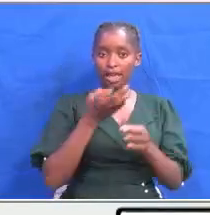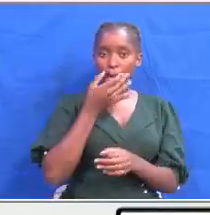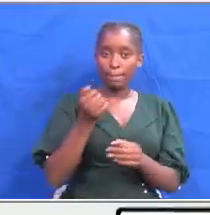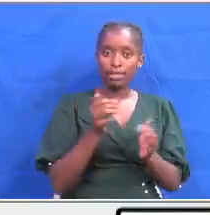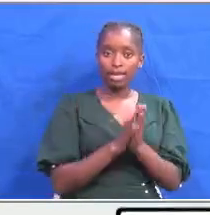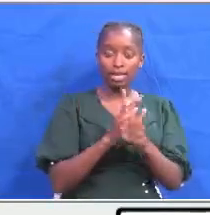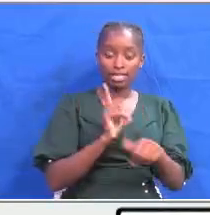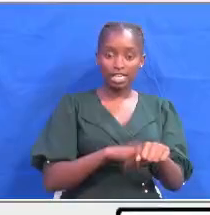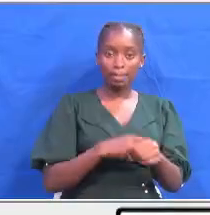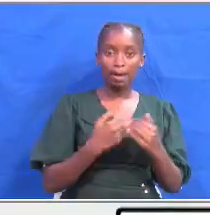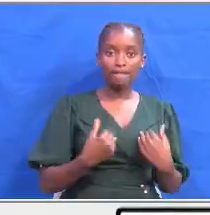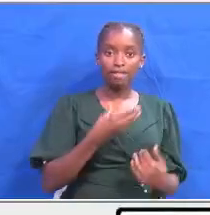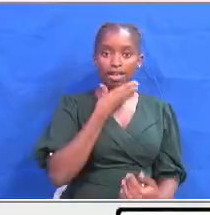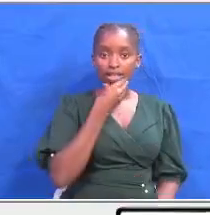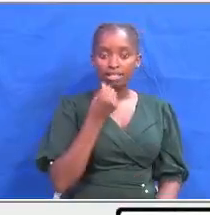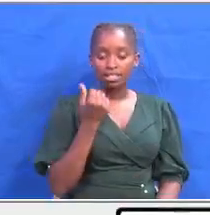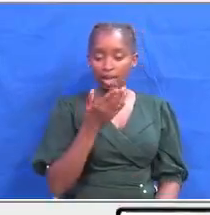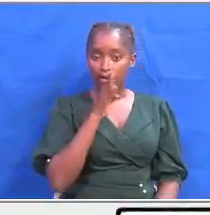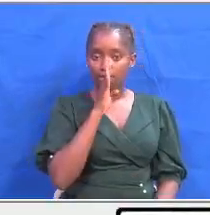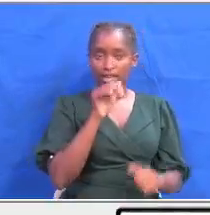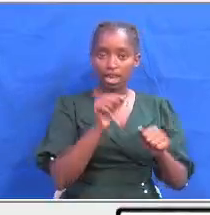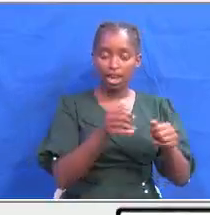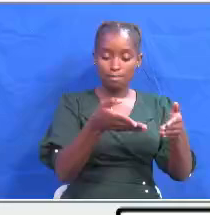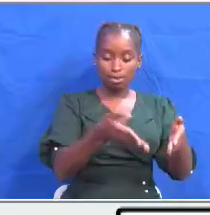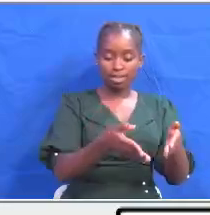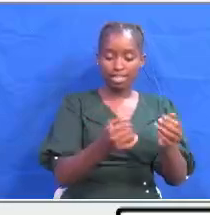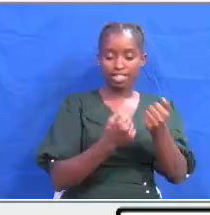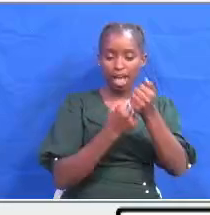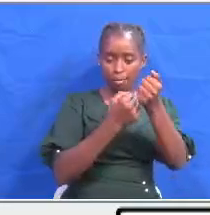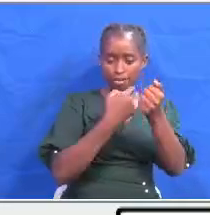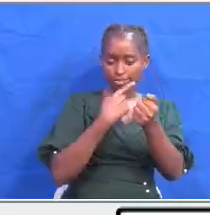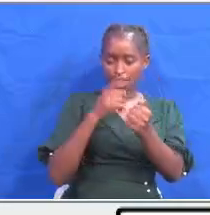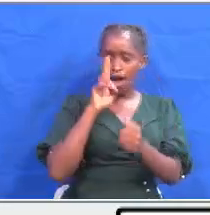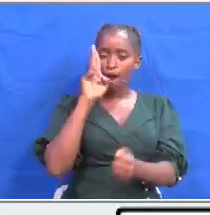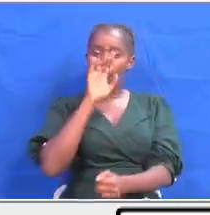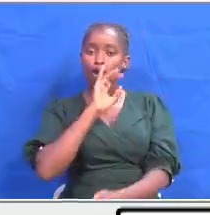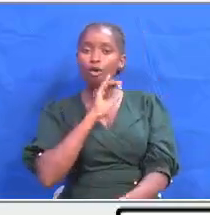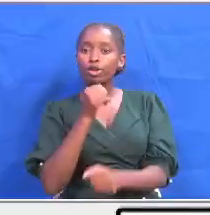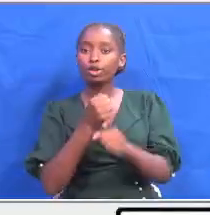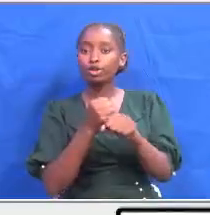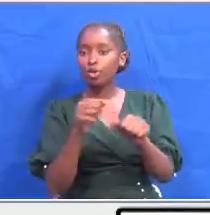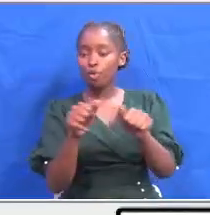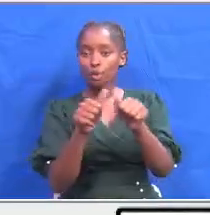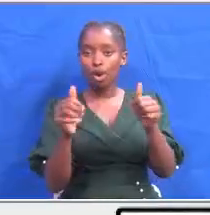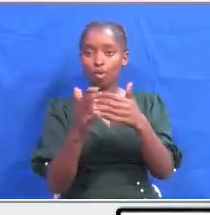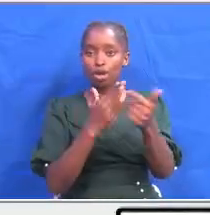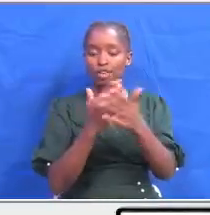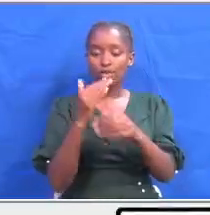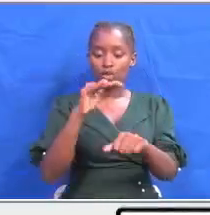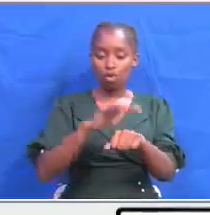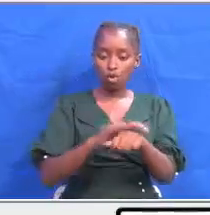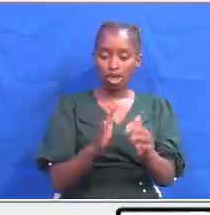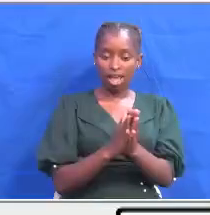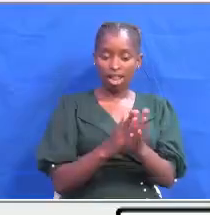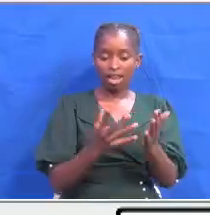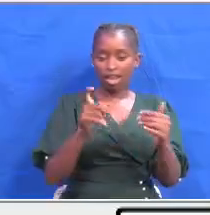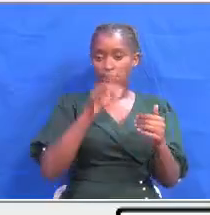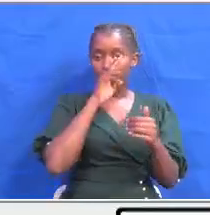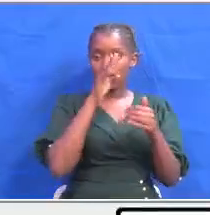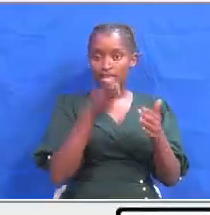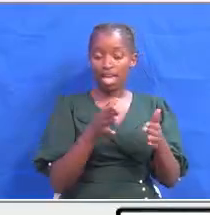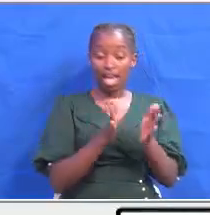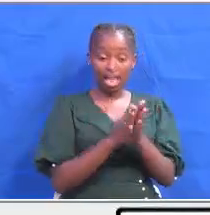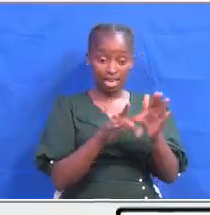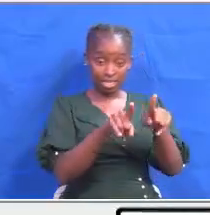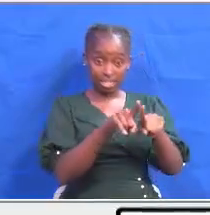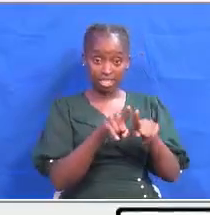be there to support him and say, no, our uncle did what was right and doesn't need to be here. The lawyers can attest and they